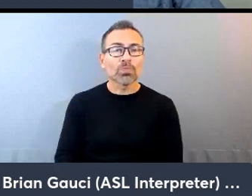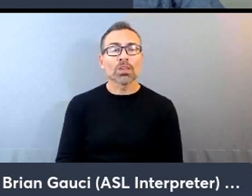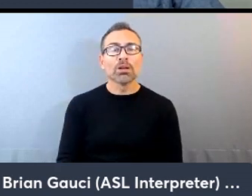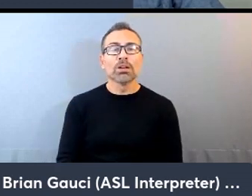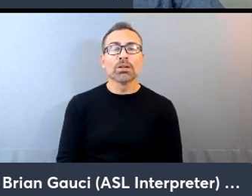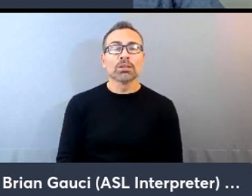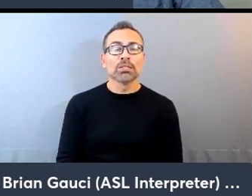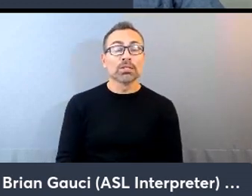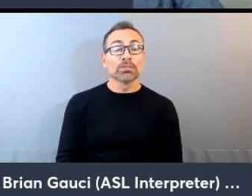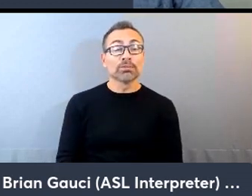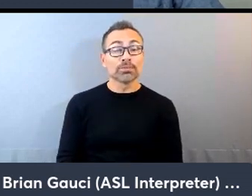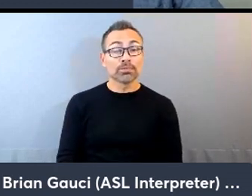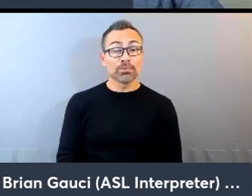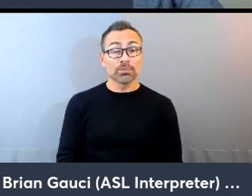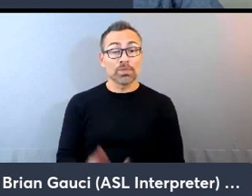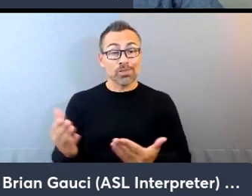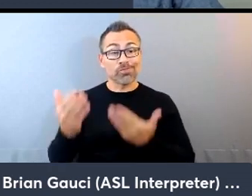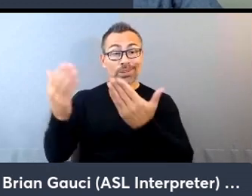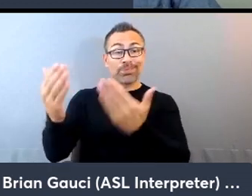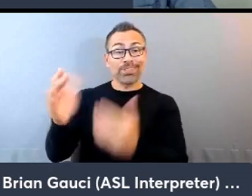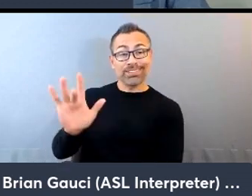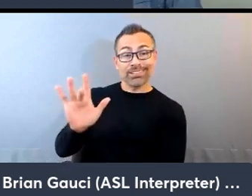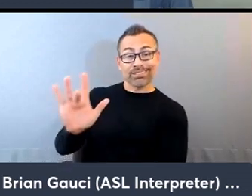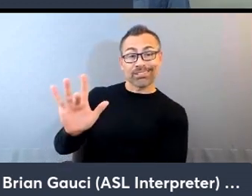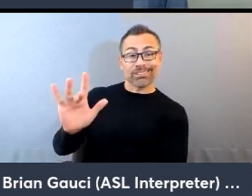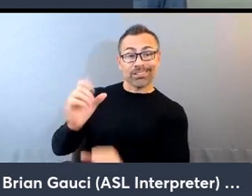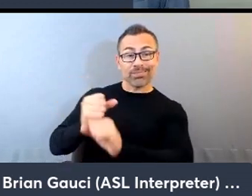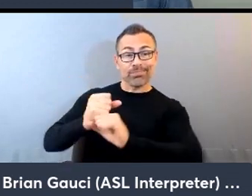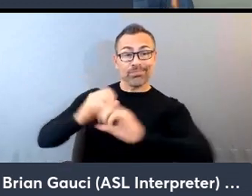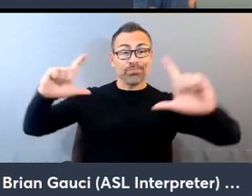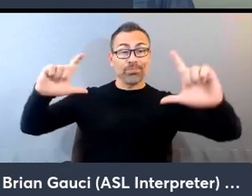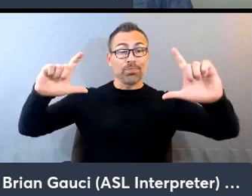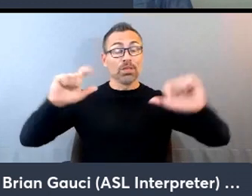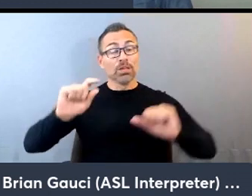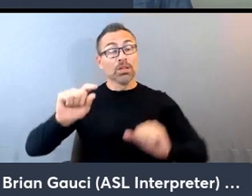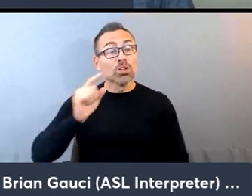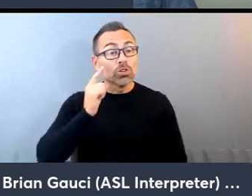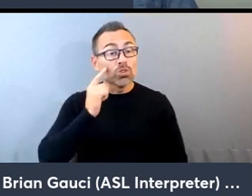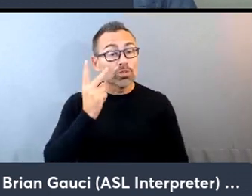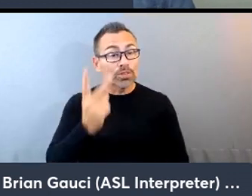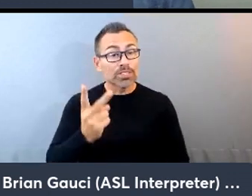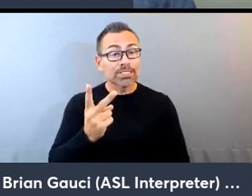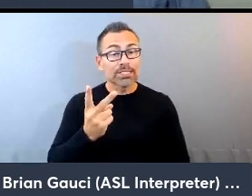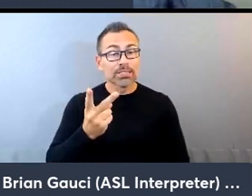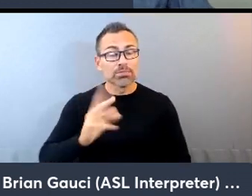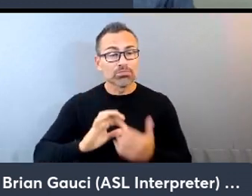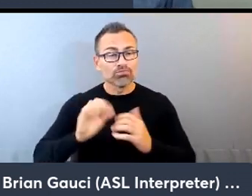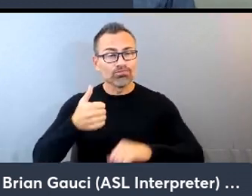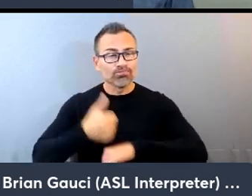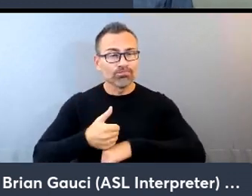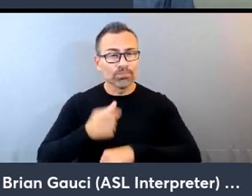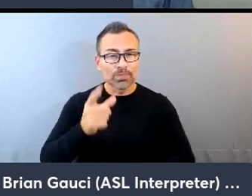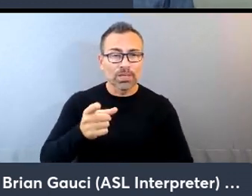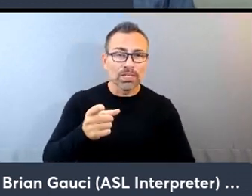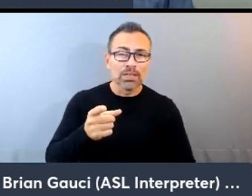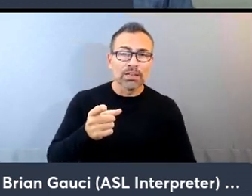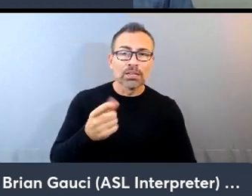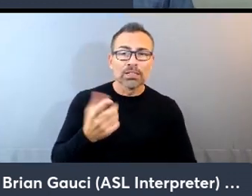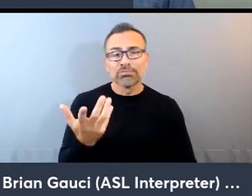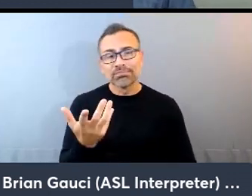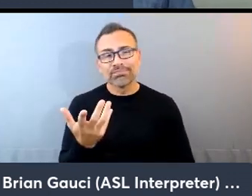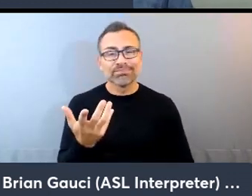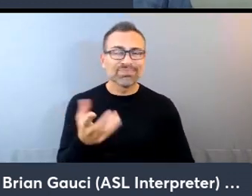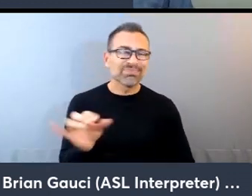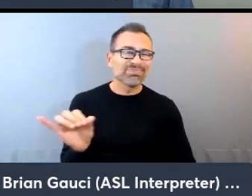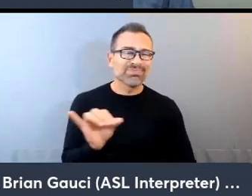on a recommendation to actually view the details, so the construct of a recommendation is kind of stays the same